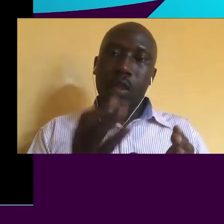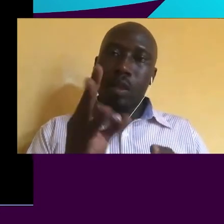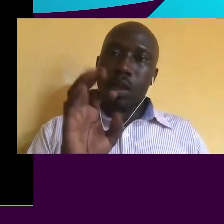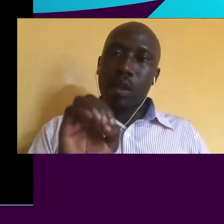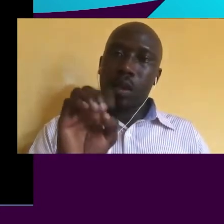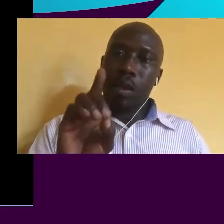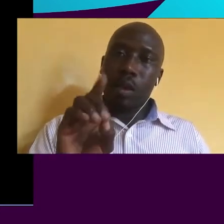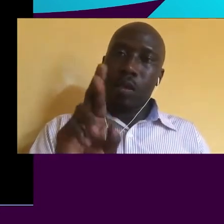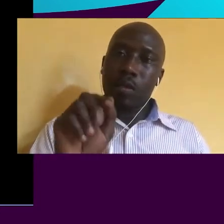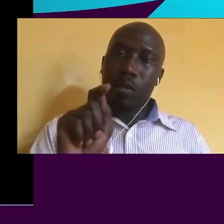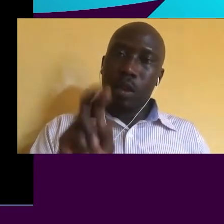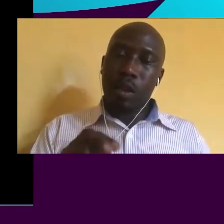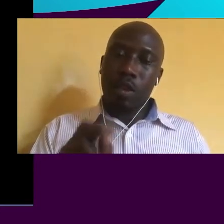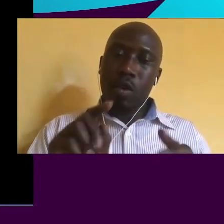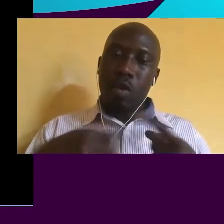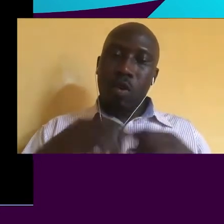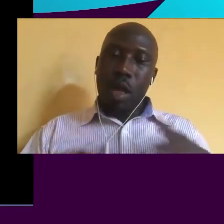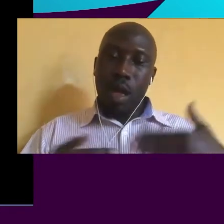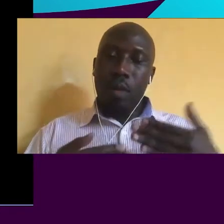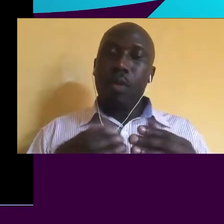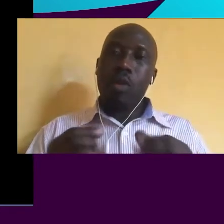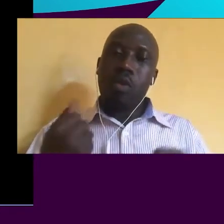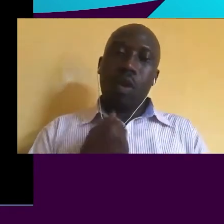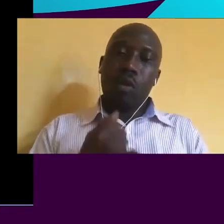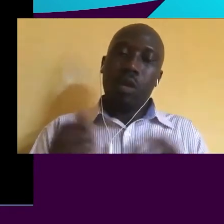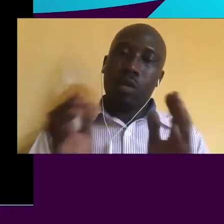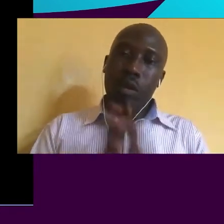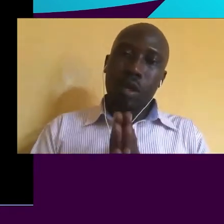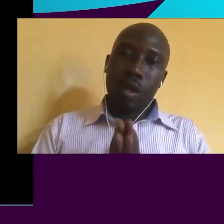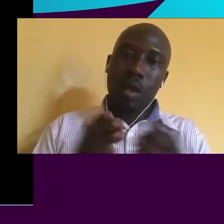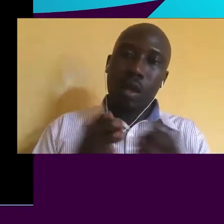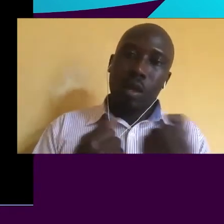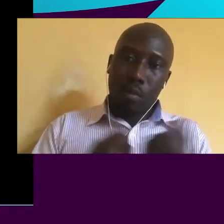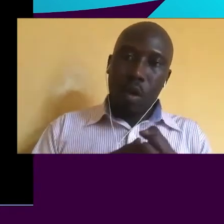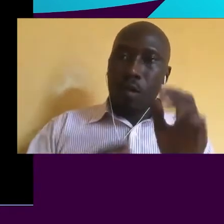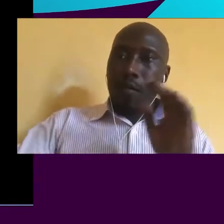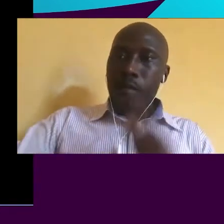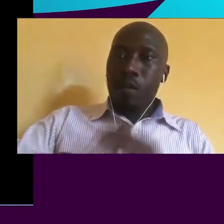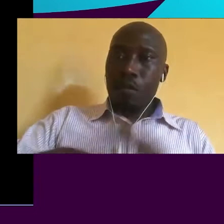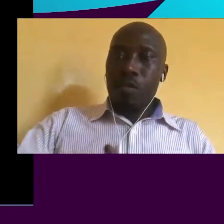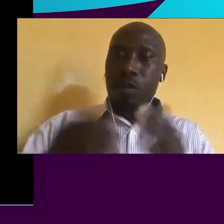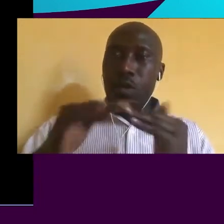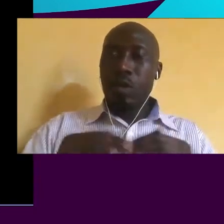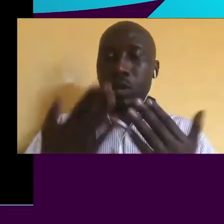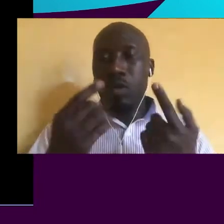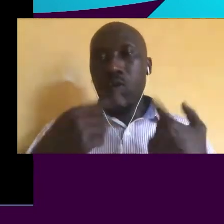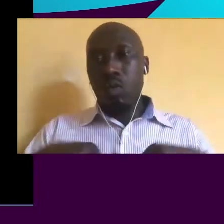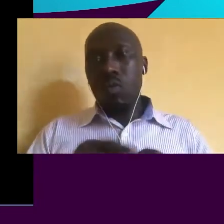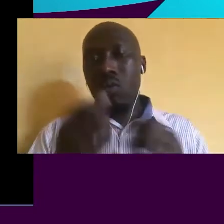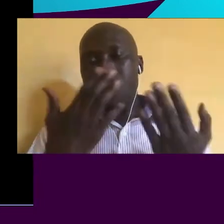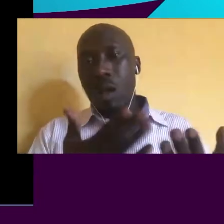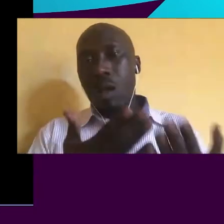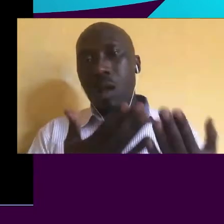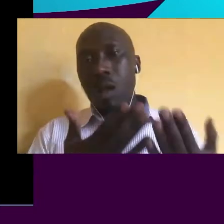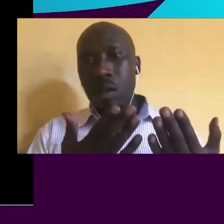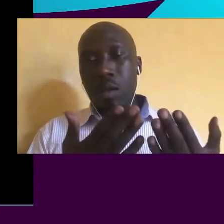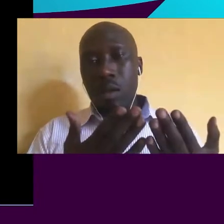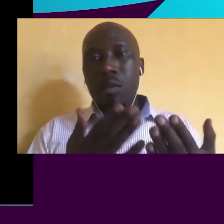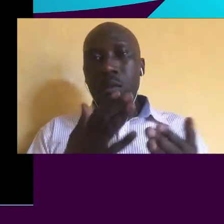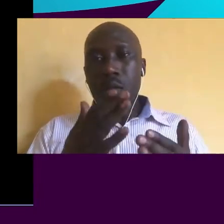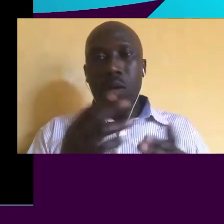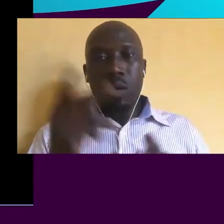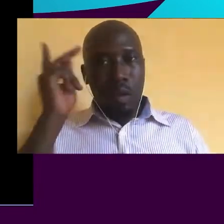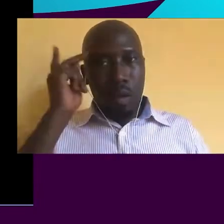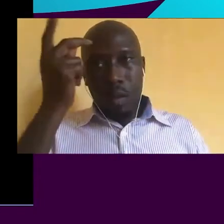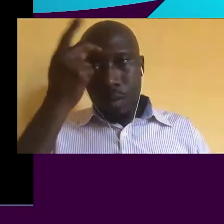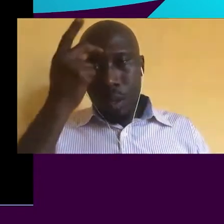and put support where it is possible. So we have a deliberate policy to promote girl